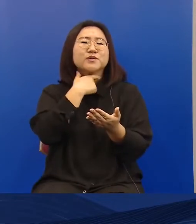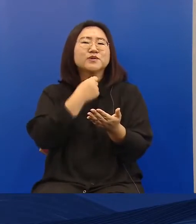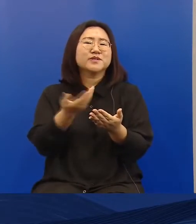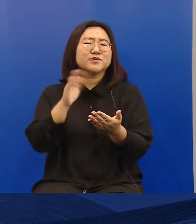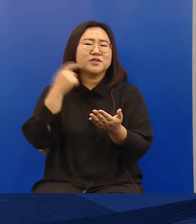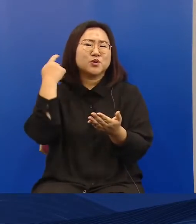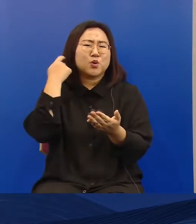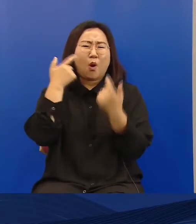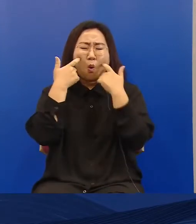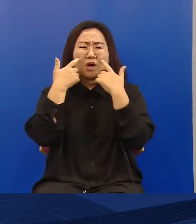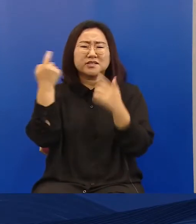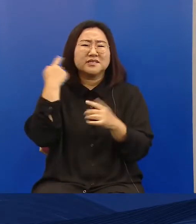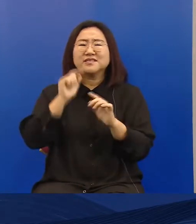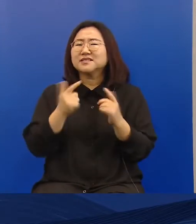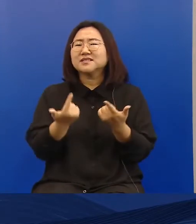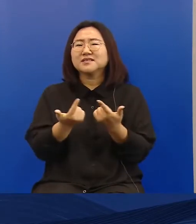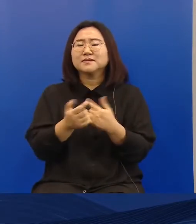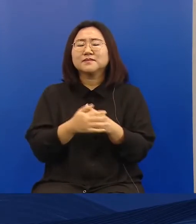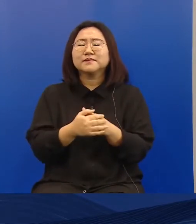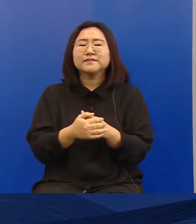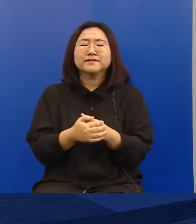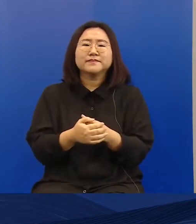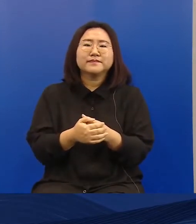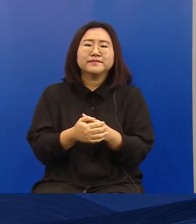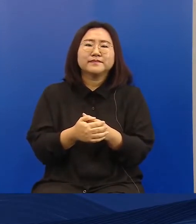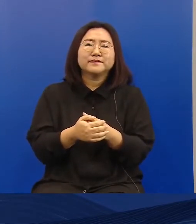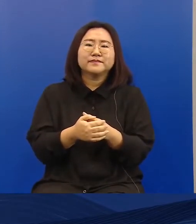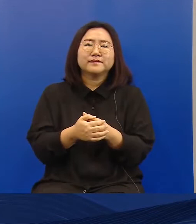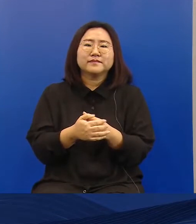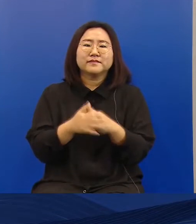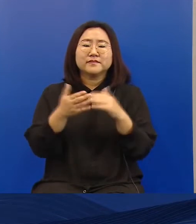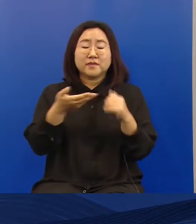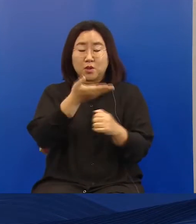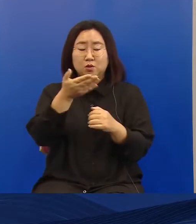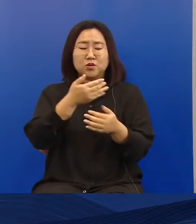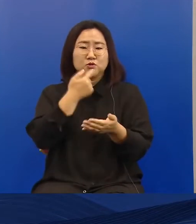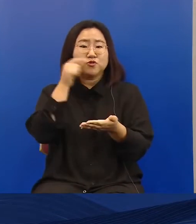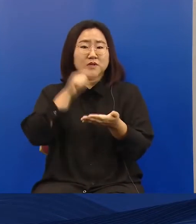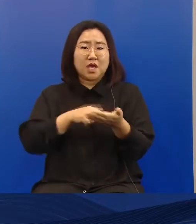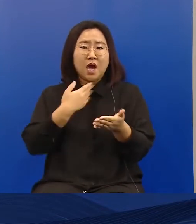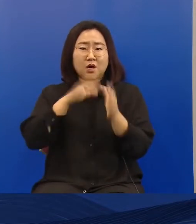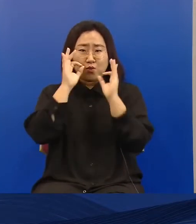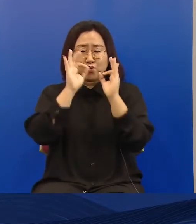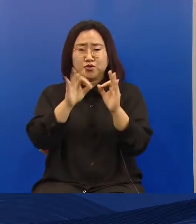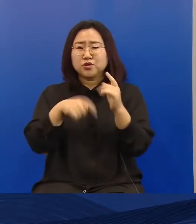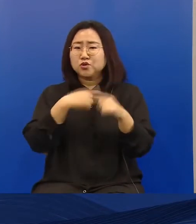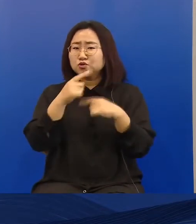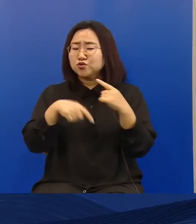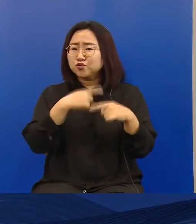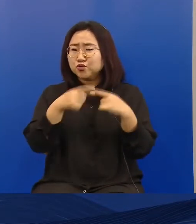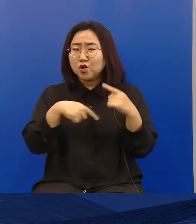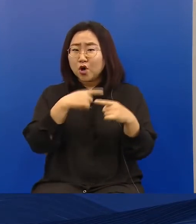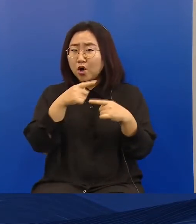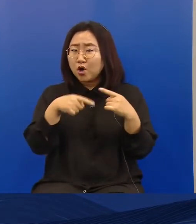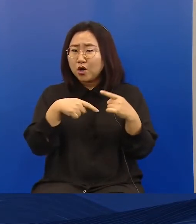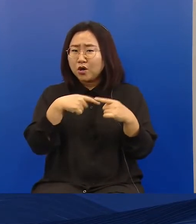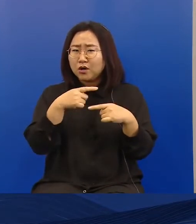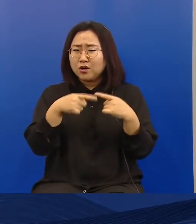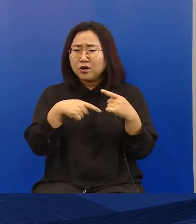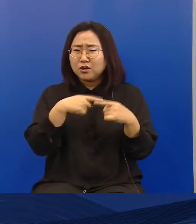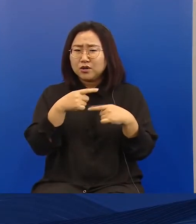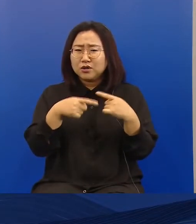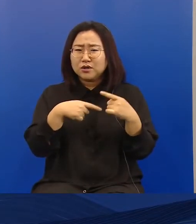there are various programs and where people can participate to communicate with the people with hearing loss.